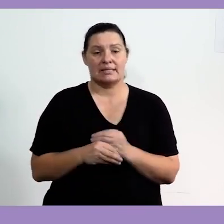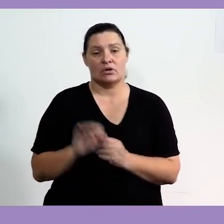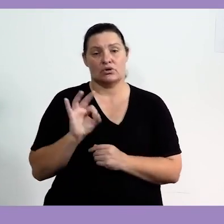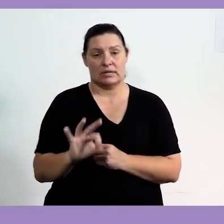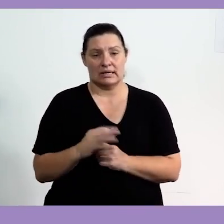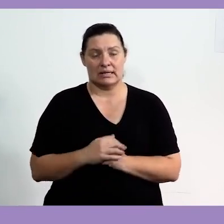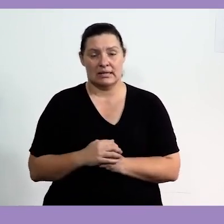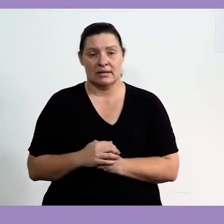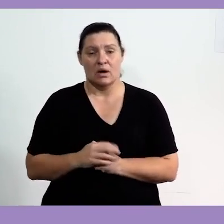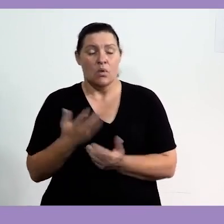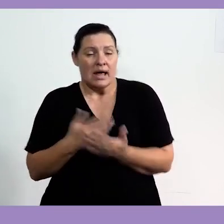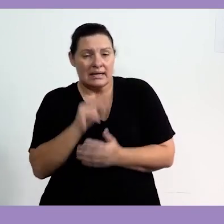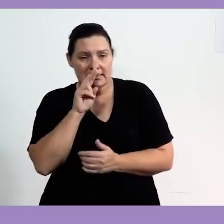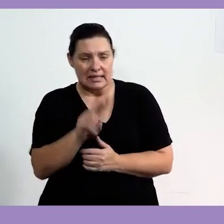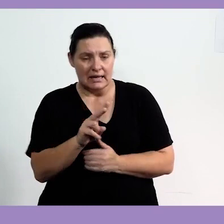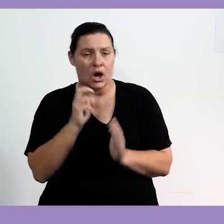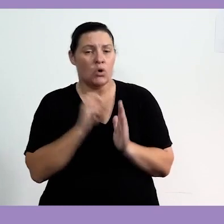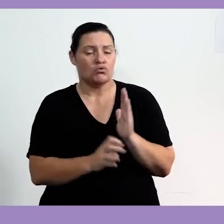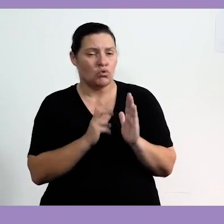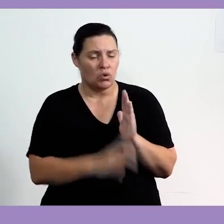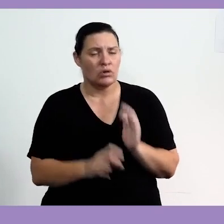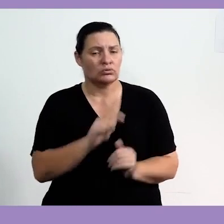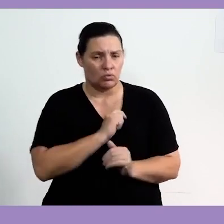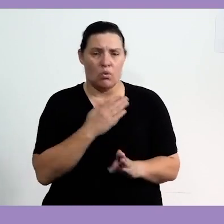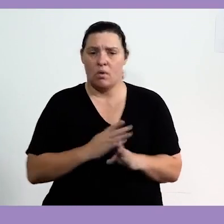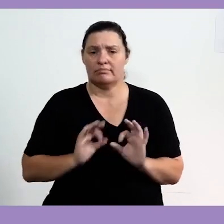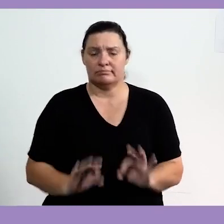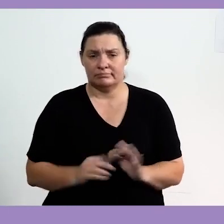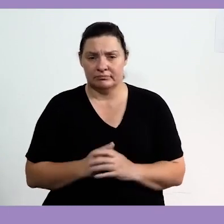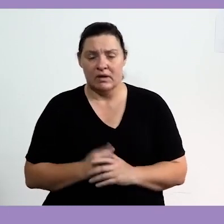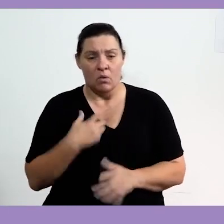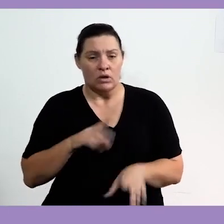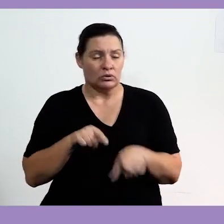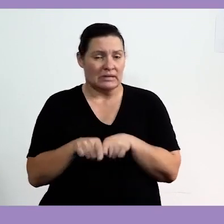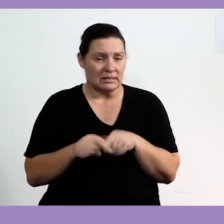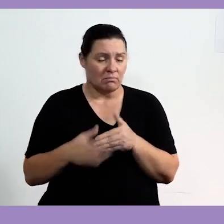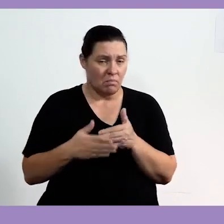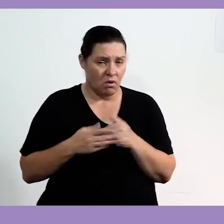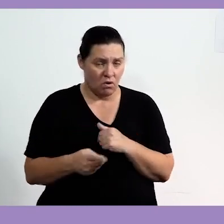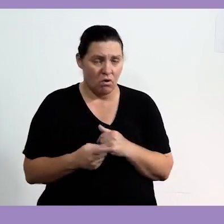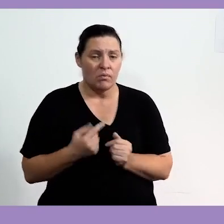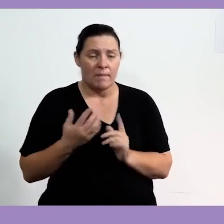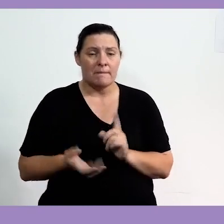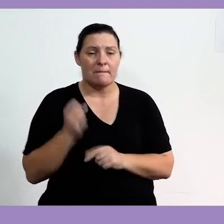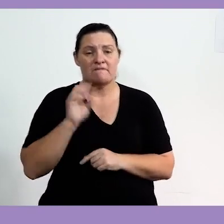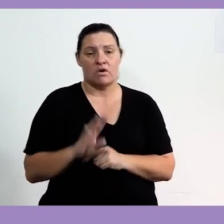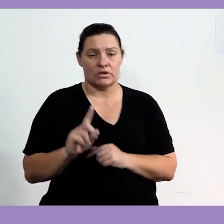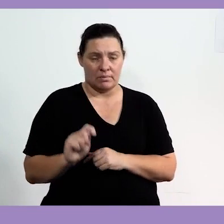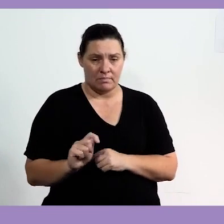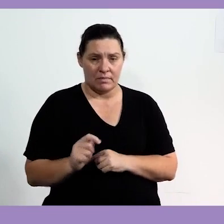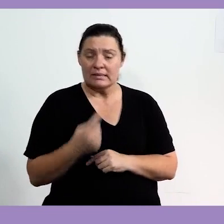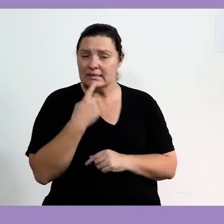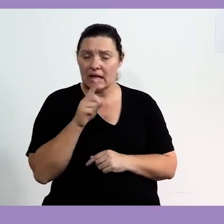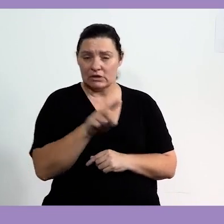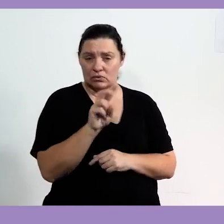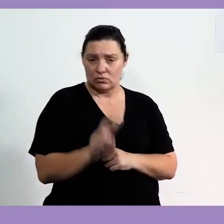going to add 3. And we can see that our rule actually works. And if you want to test it one more time, you can take the fourth term